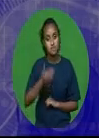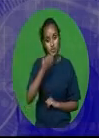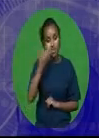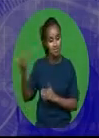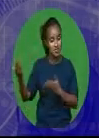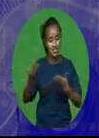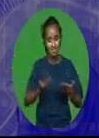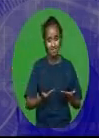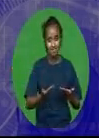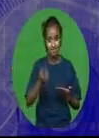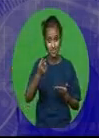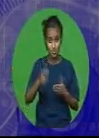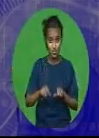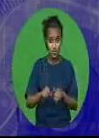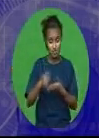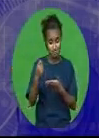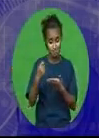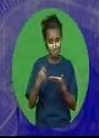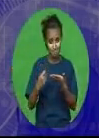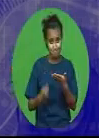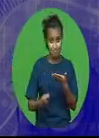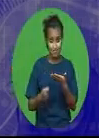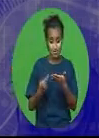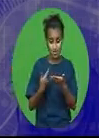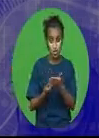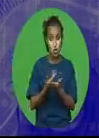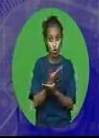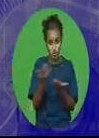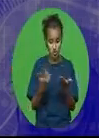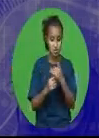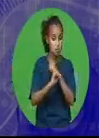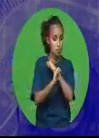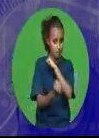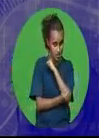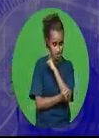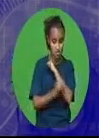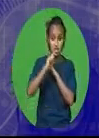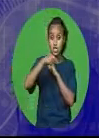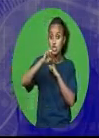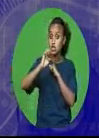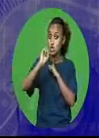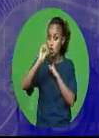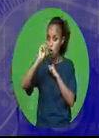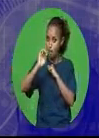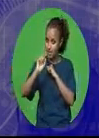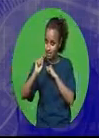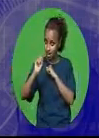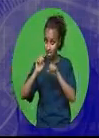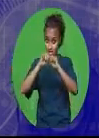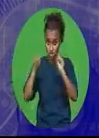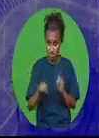Welcome back. Have you broken down the objects into their basic geometrical shapes? Very